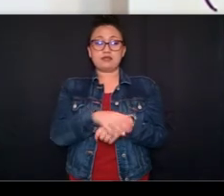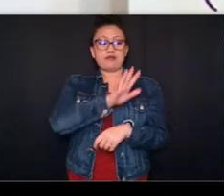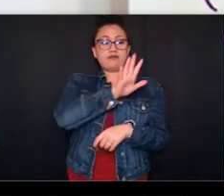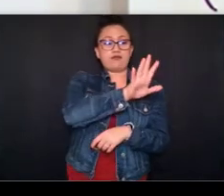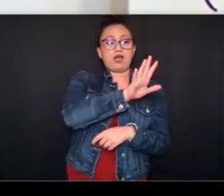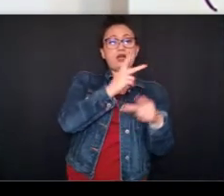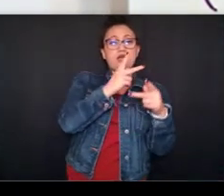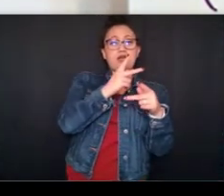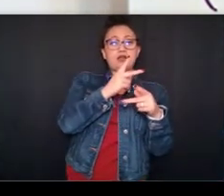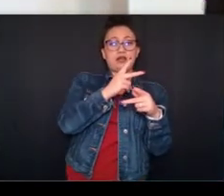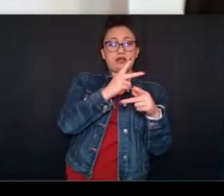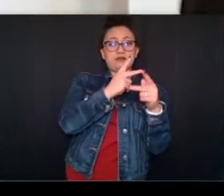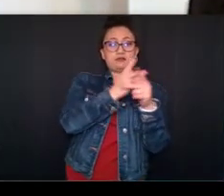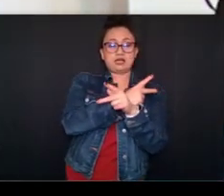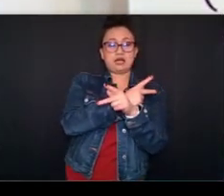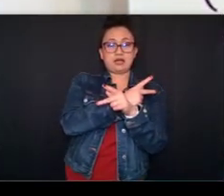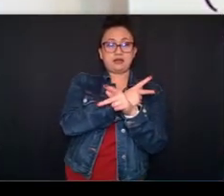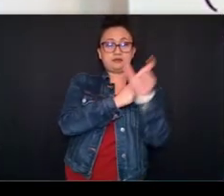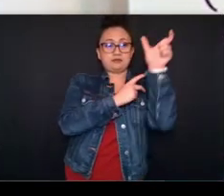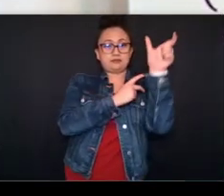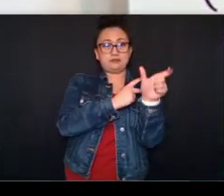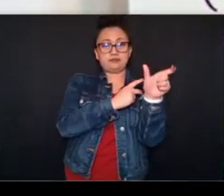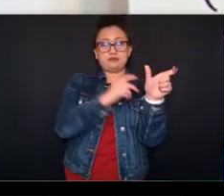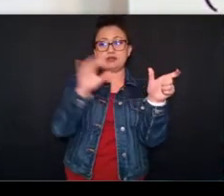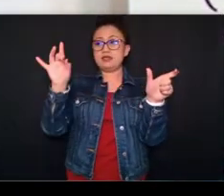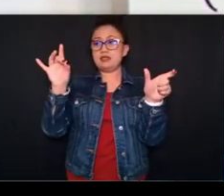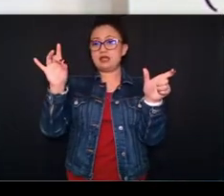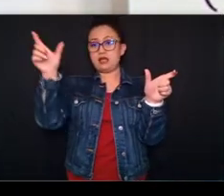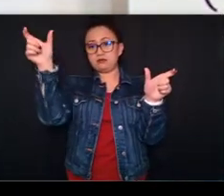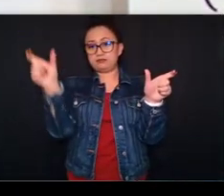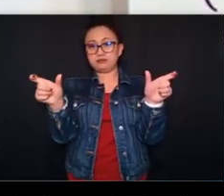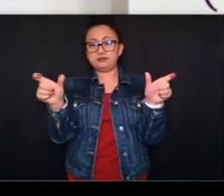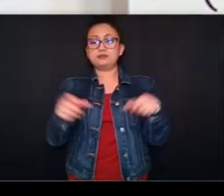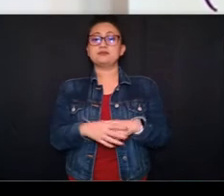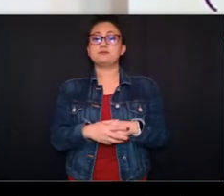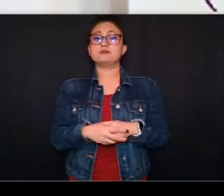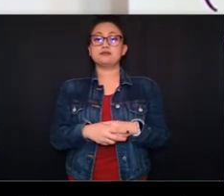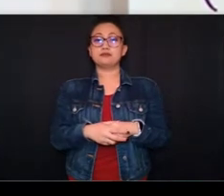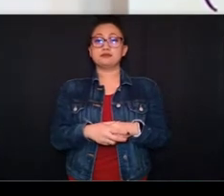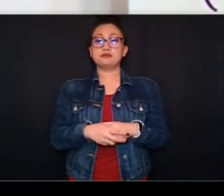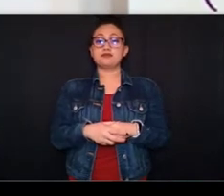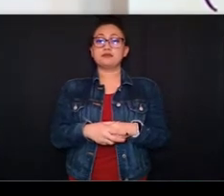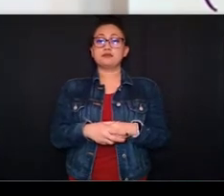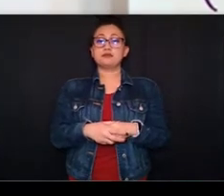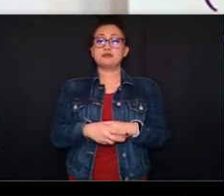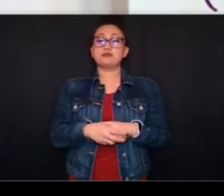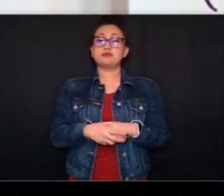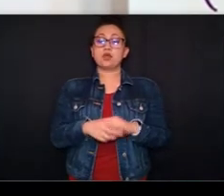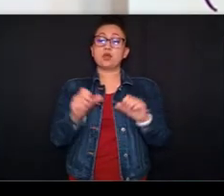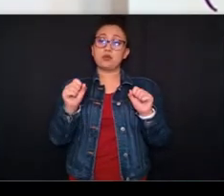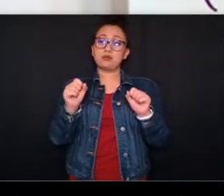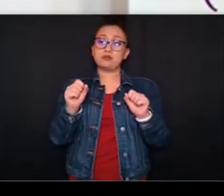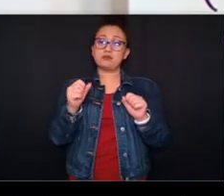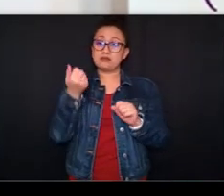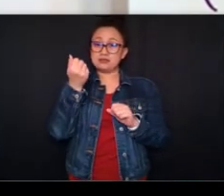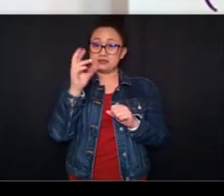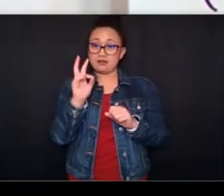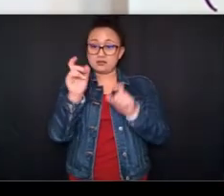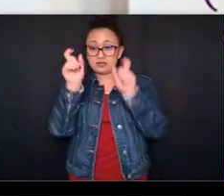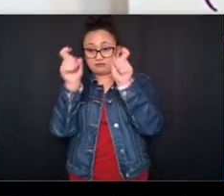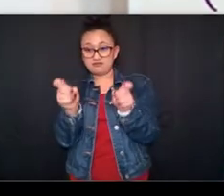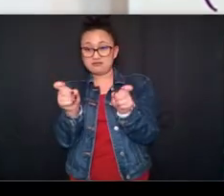the plus 8 that's on the back end, that all stays the same. Now I could put a parentheses around 17 because, you know, there was parentheses